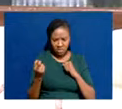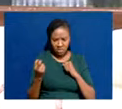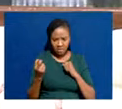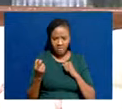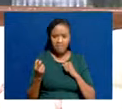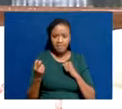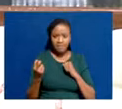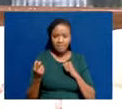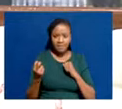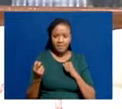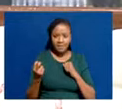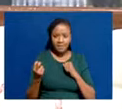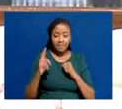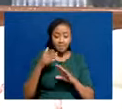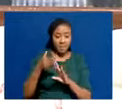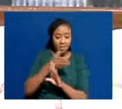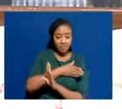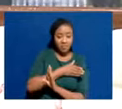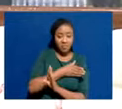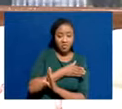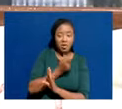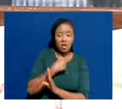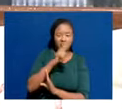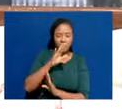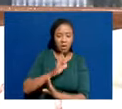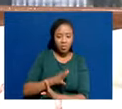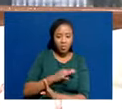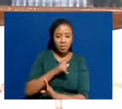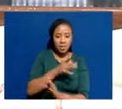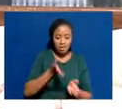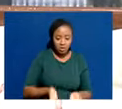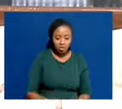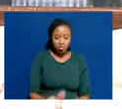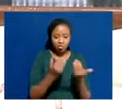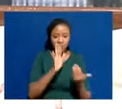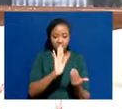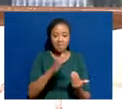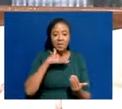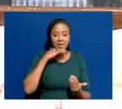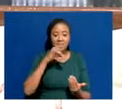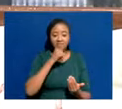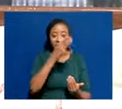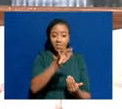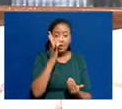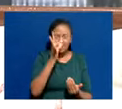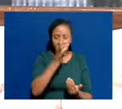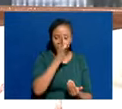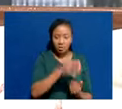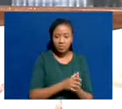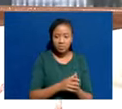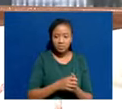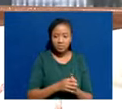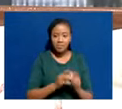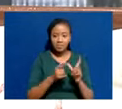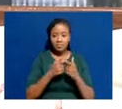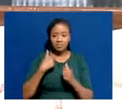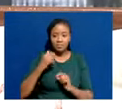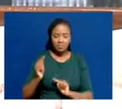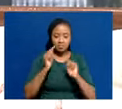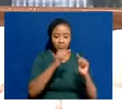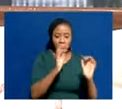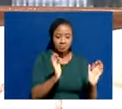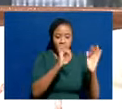slightly before that, there was a case of a lady who lost her twins at Mama Lucy. And so I'd gone for a function in Embakasi